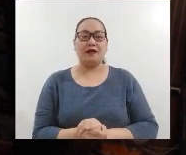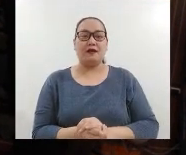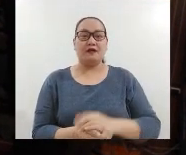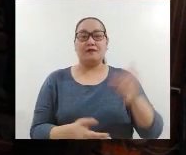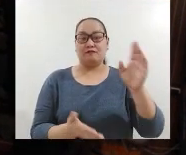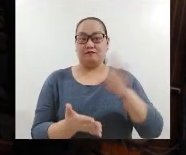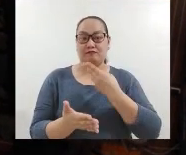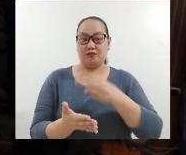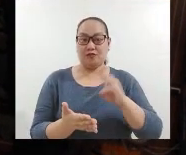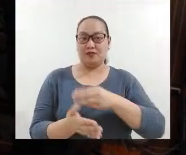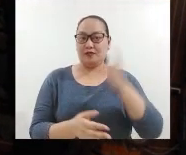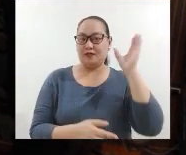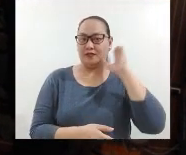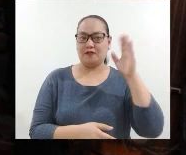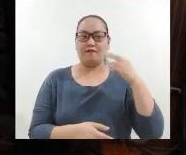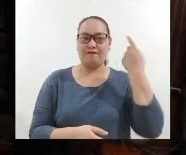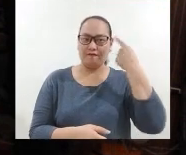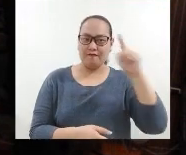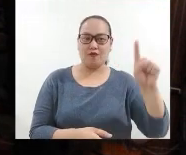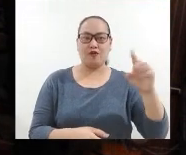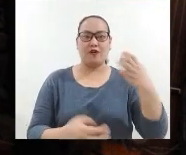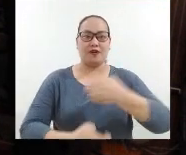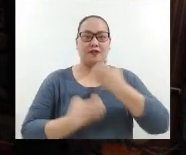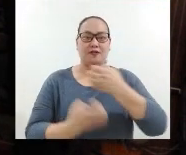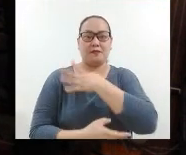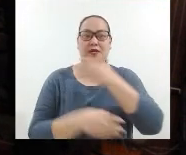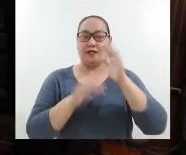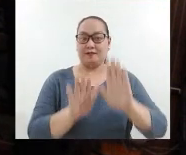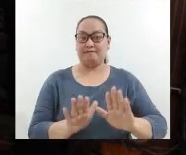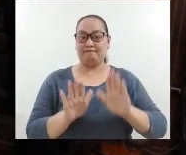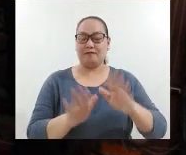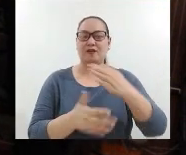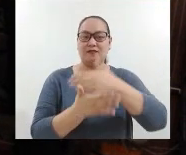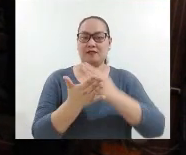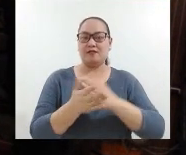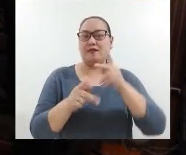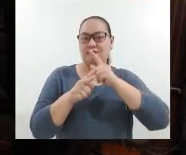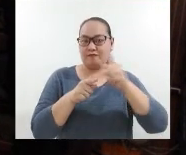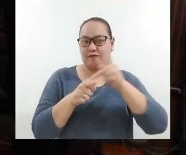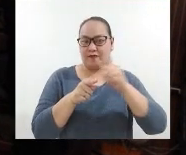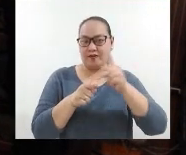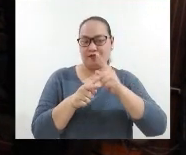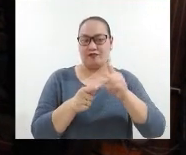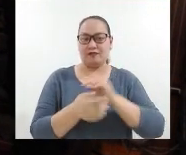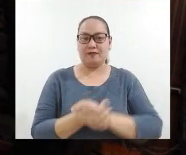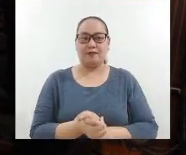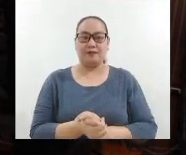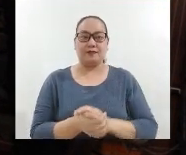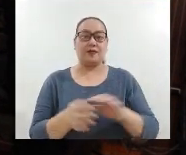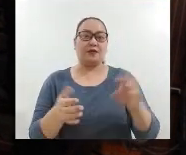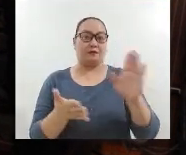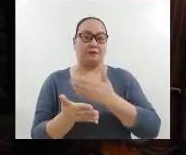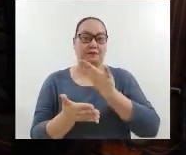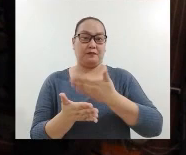for entertainment and relaxation. For some, music is a profession.